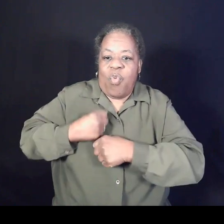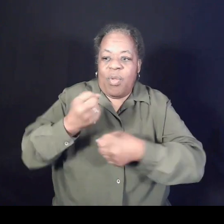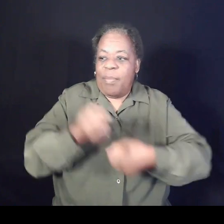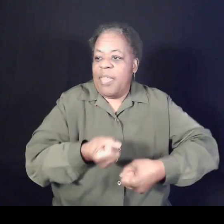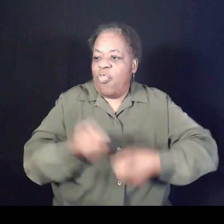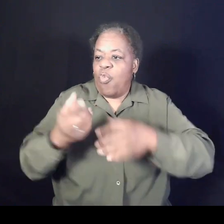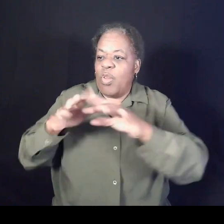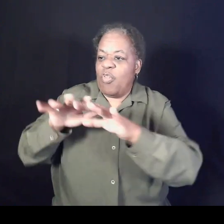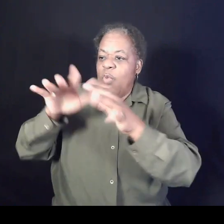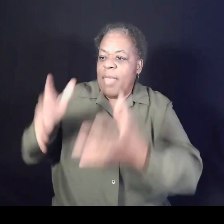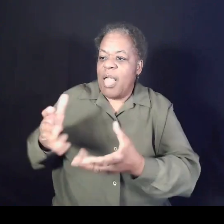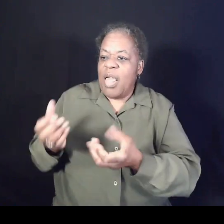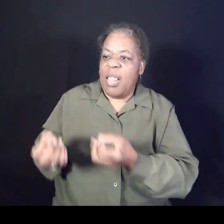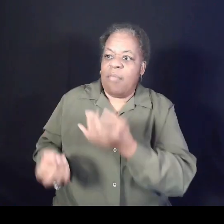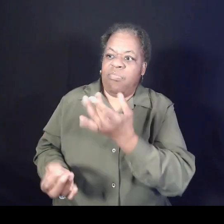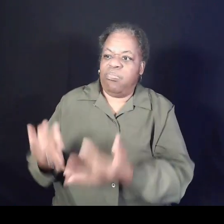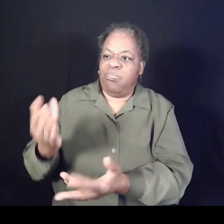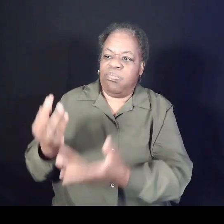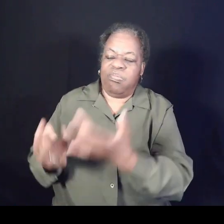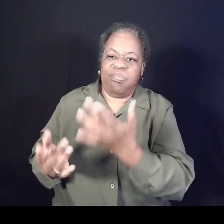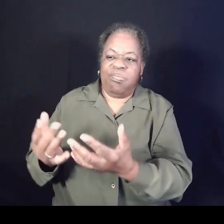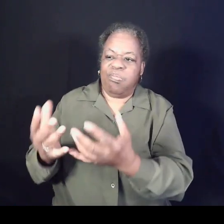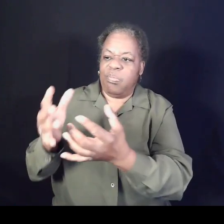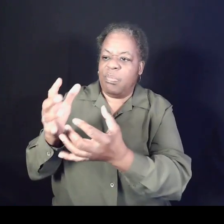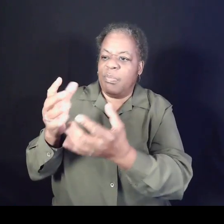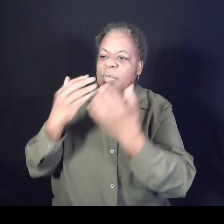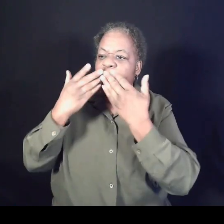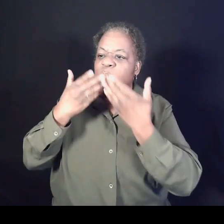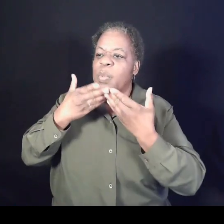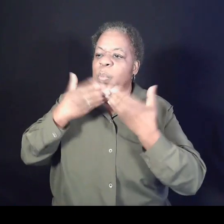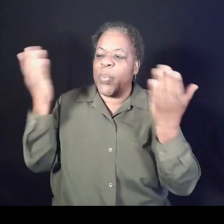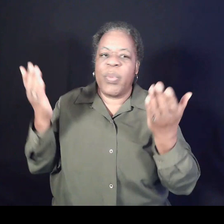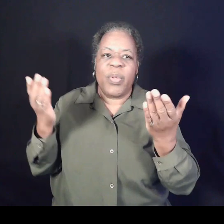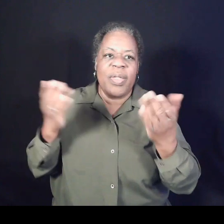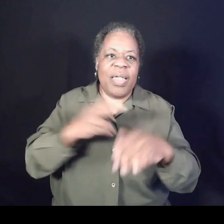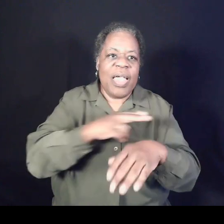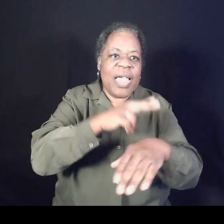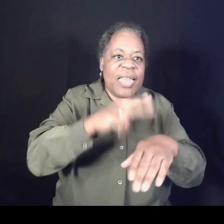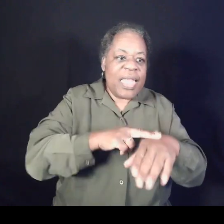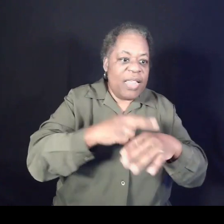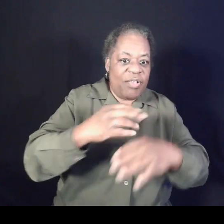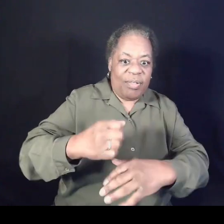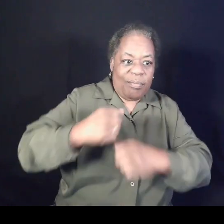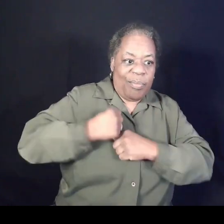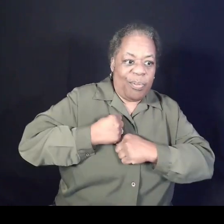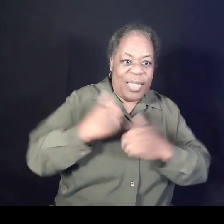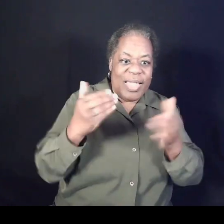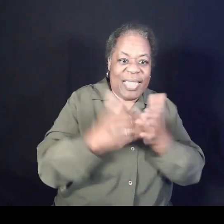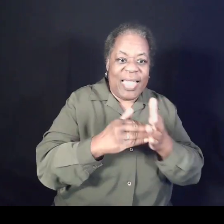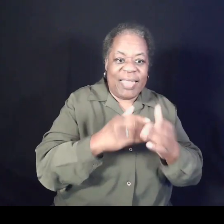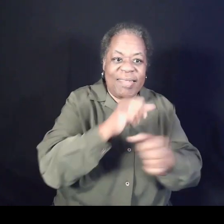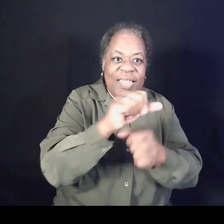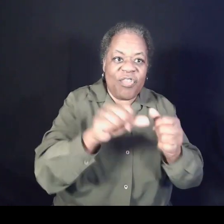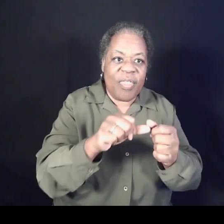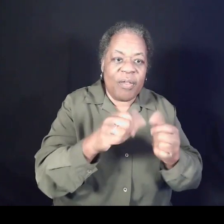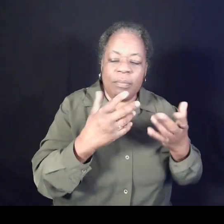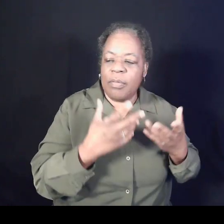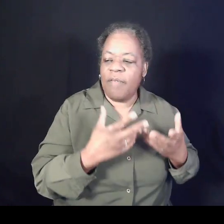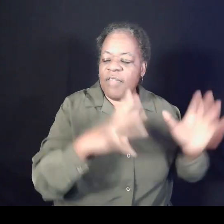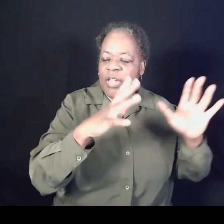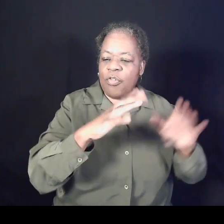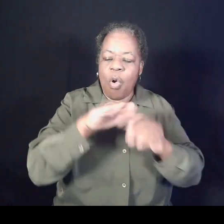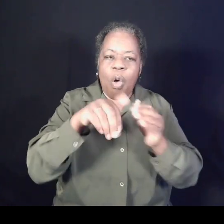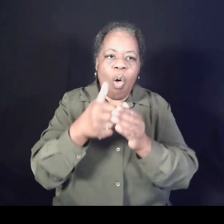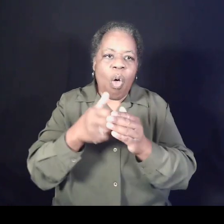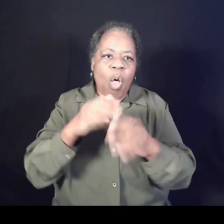set ablaze. Nations will no longer take up arms against each other. All of Earth's people groups